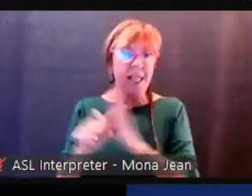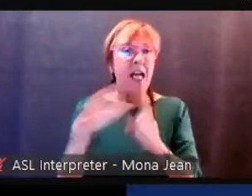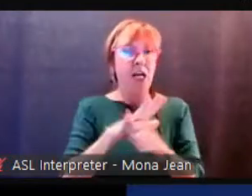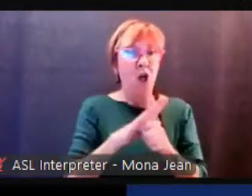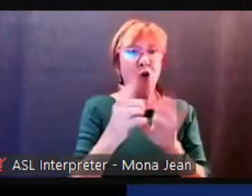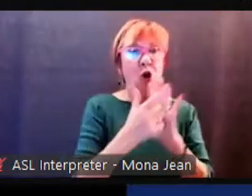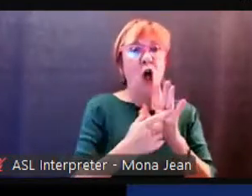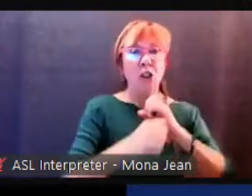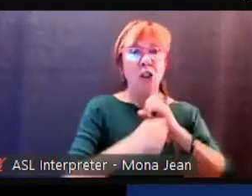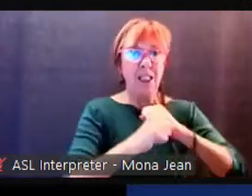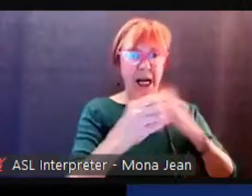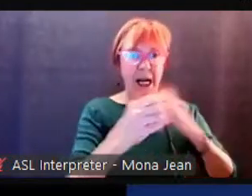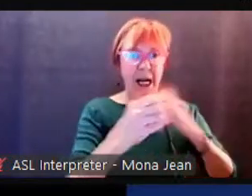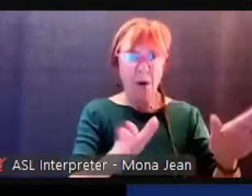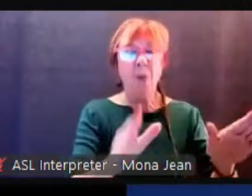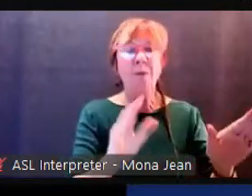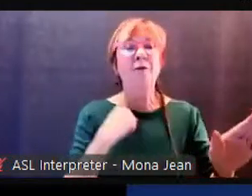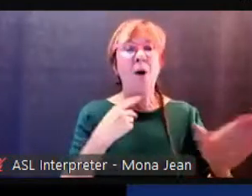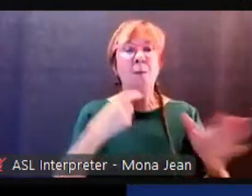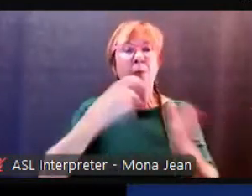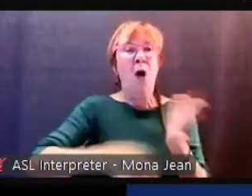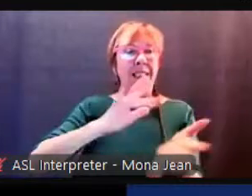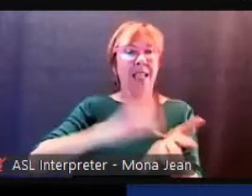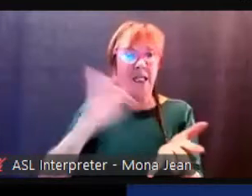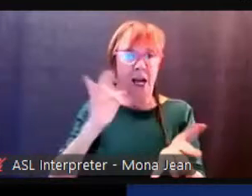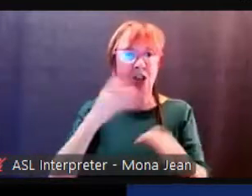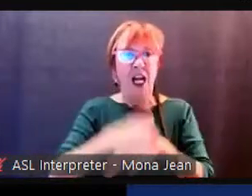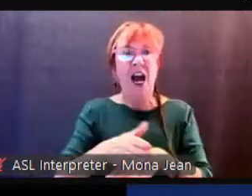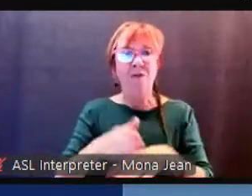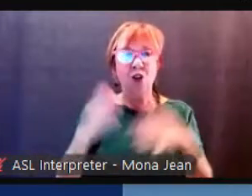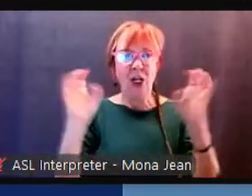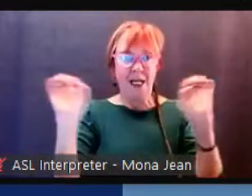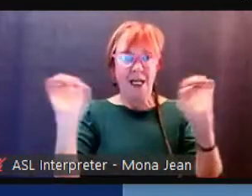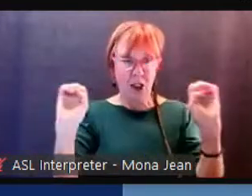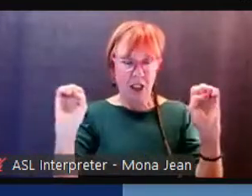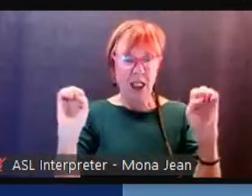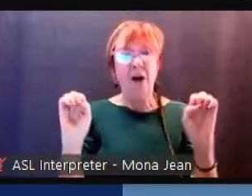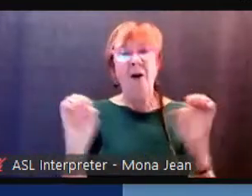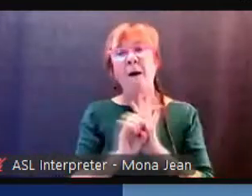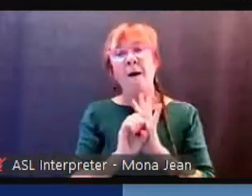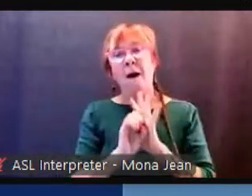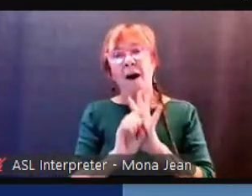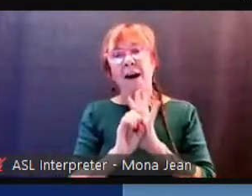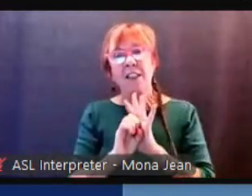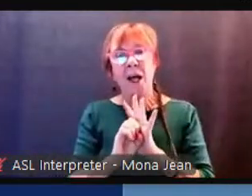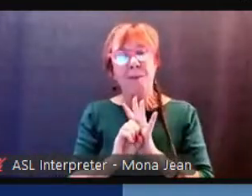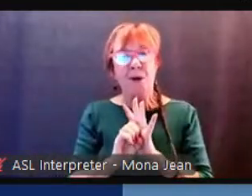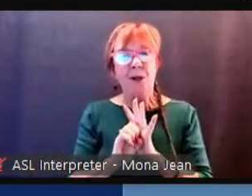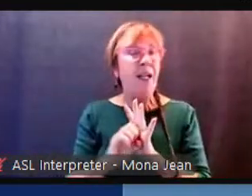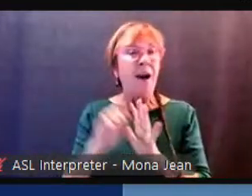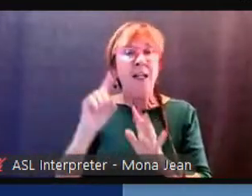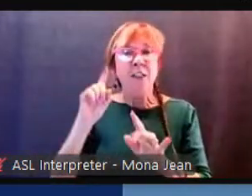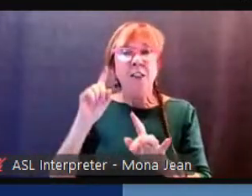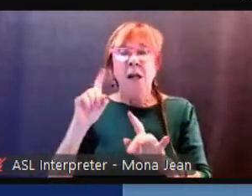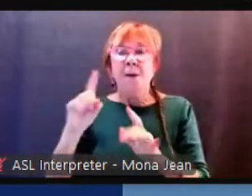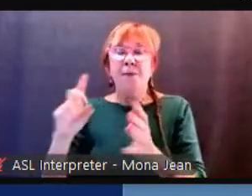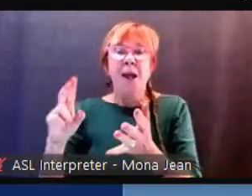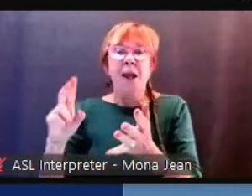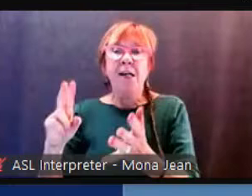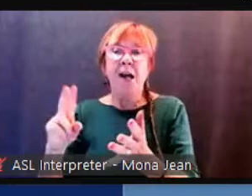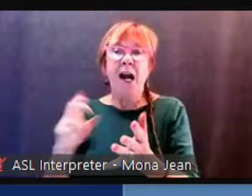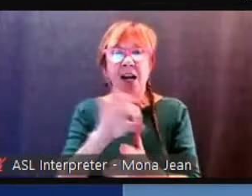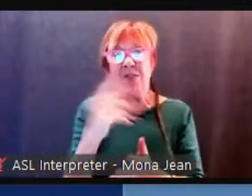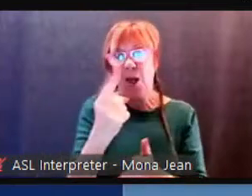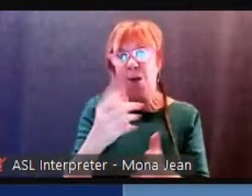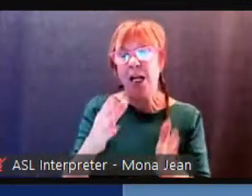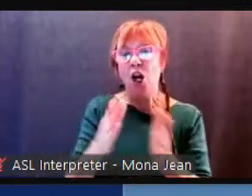public from price gouging after a declared emergency. So for example, the law prohibits those offering contractor-related